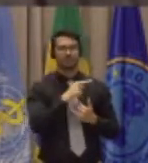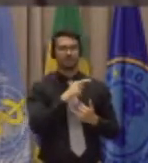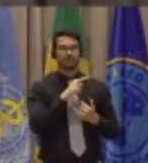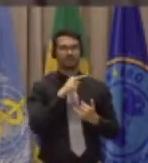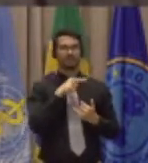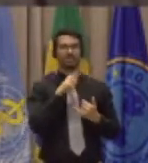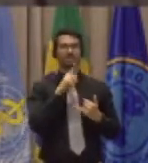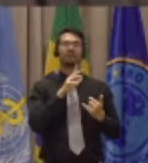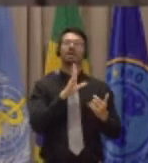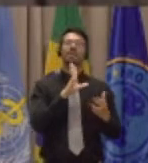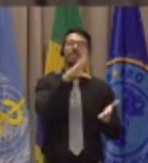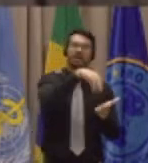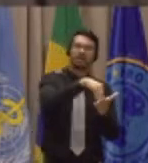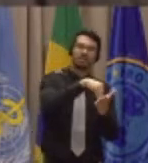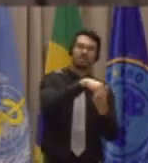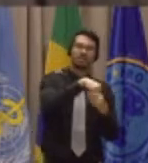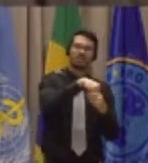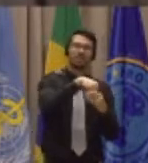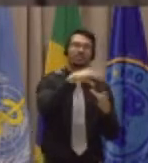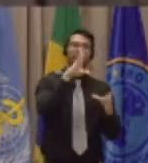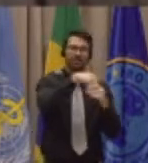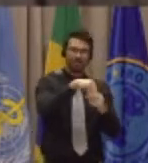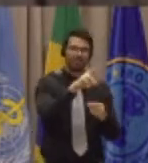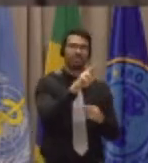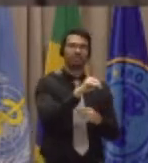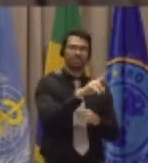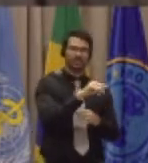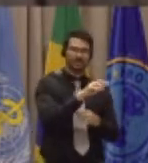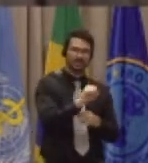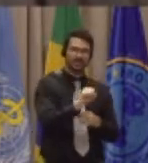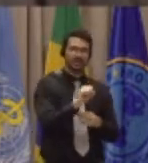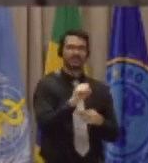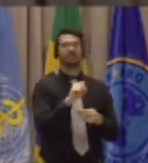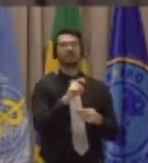intensive care and the management